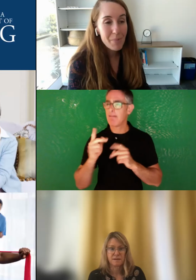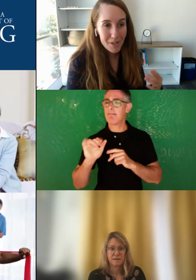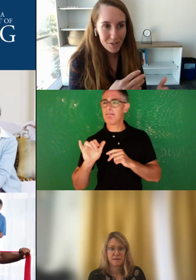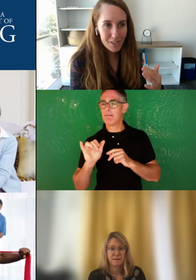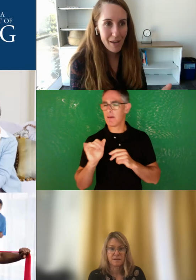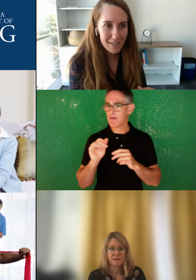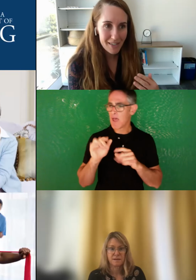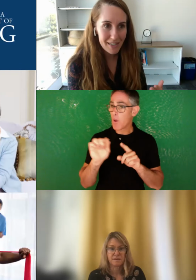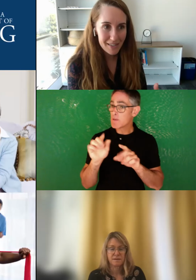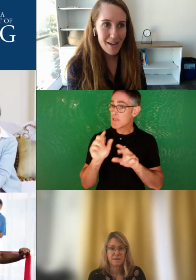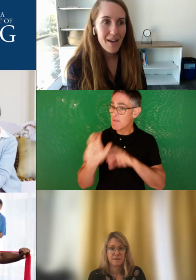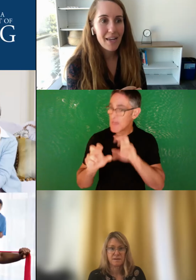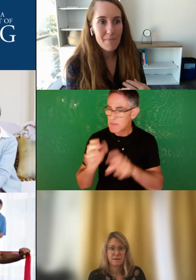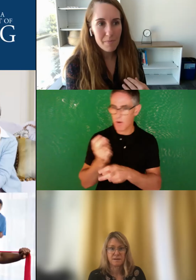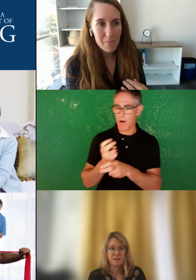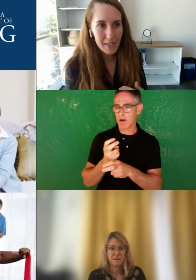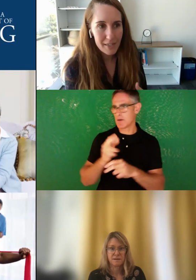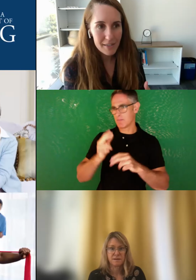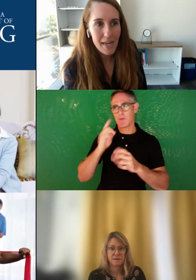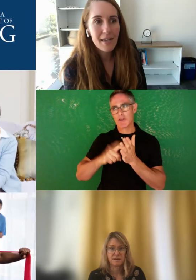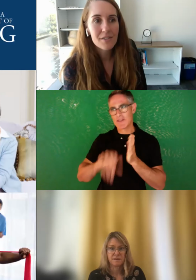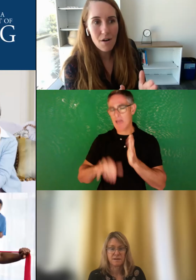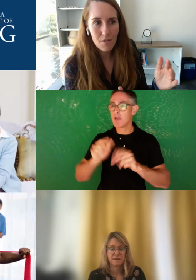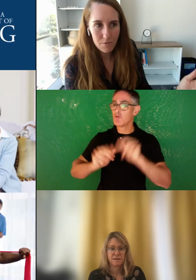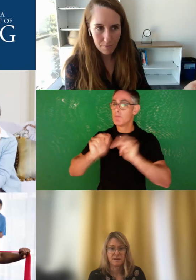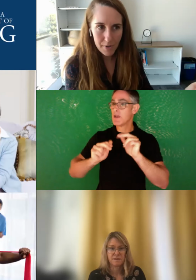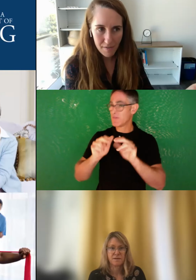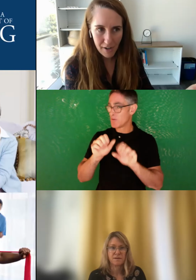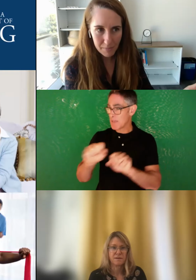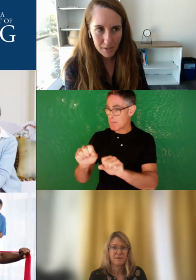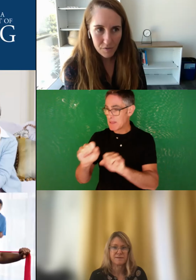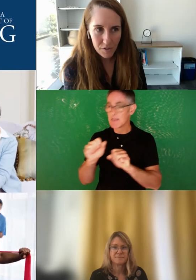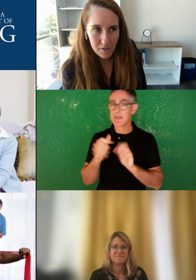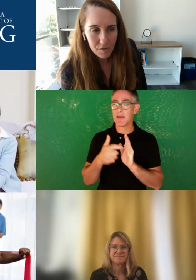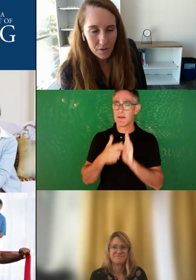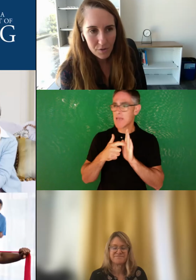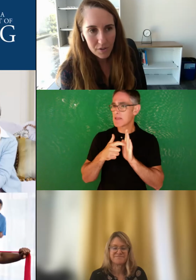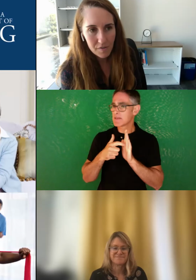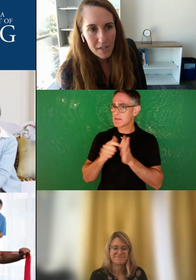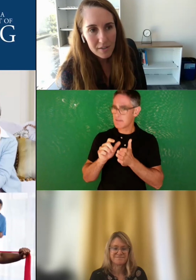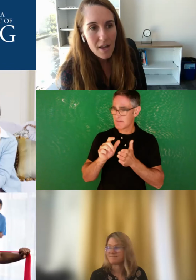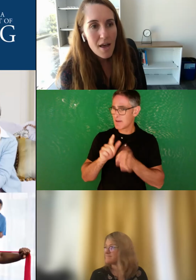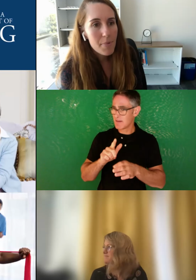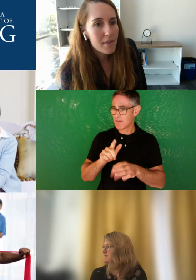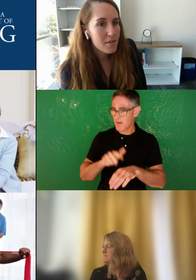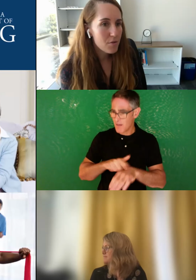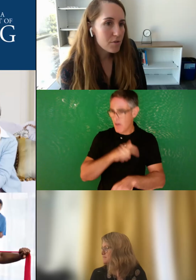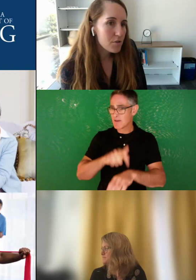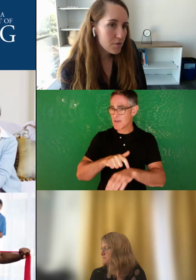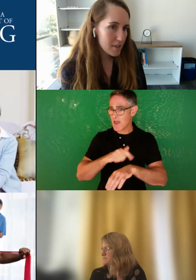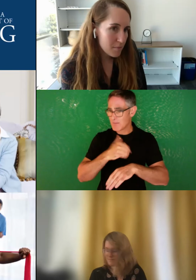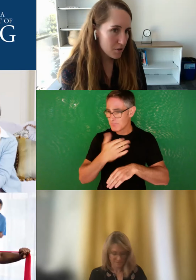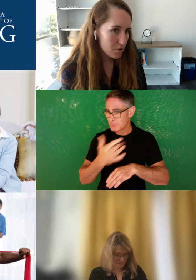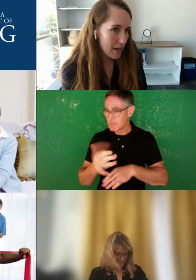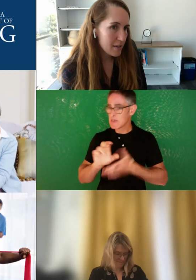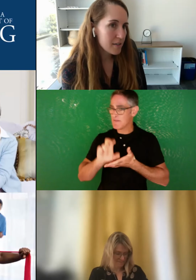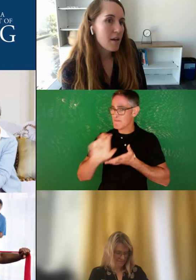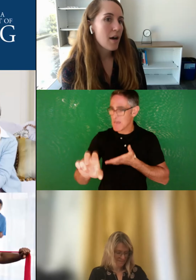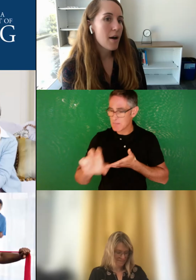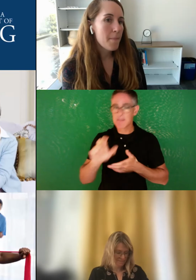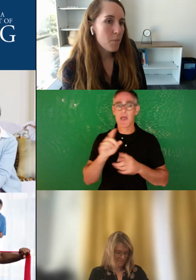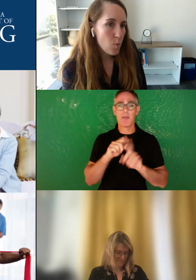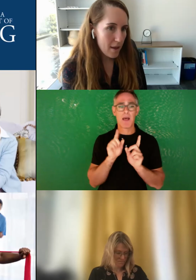that building those capacities and capabilities takes investments over the course of years, but that those do seem to